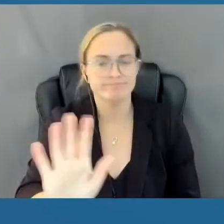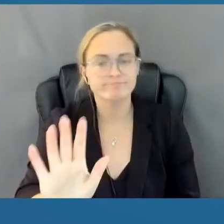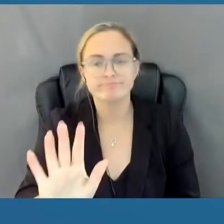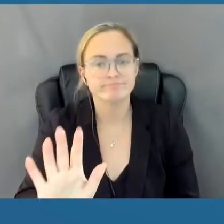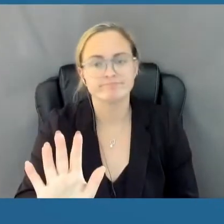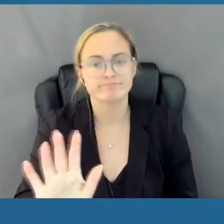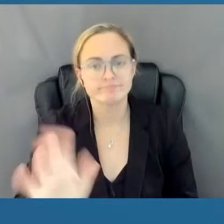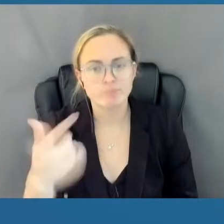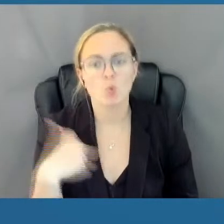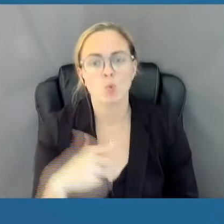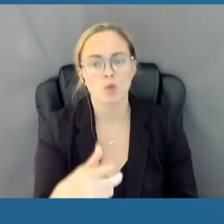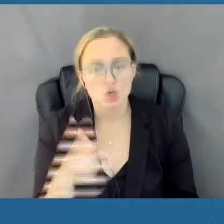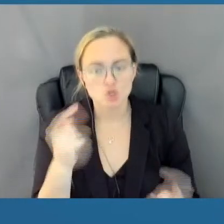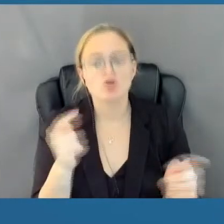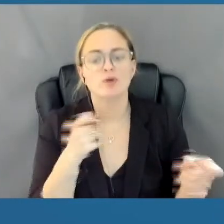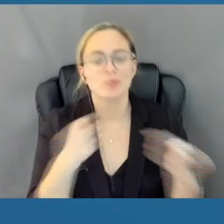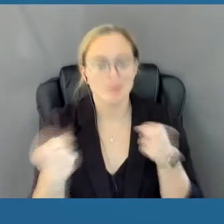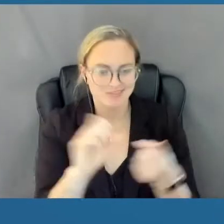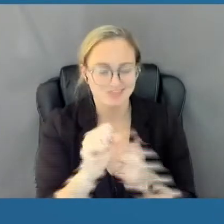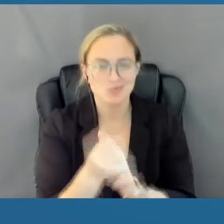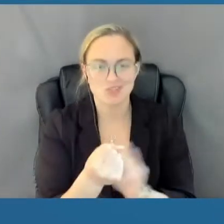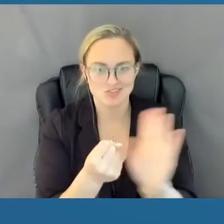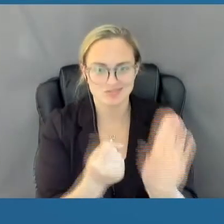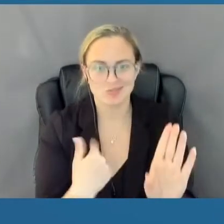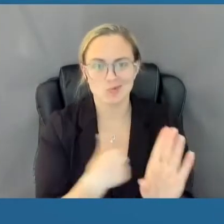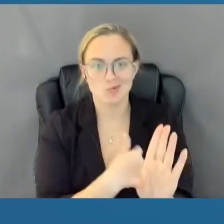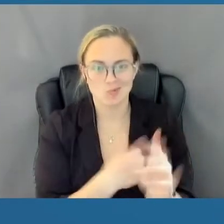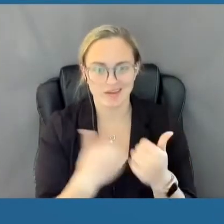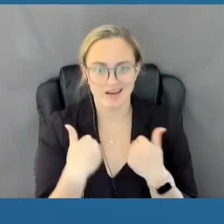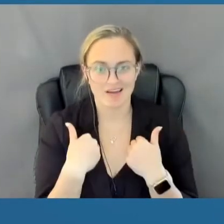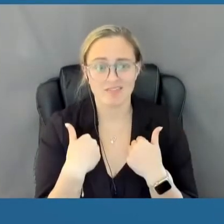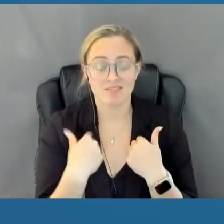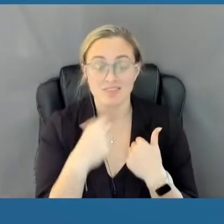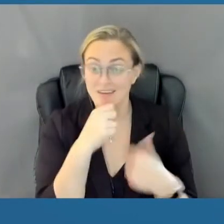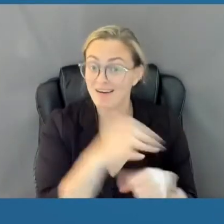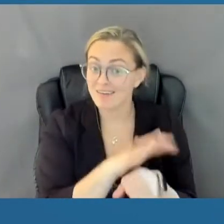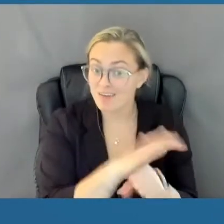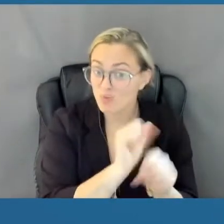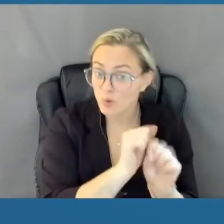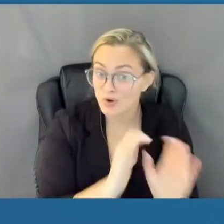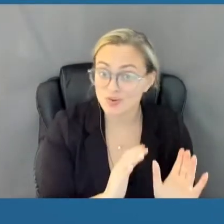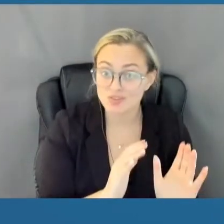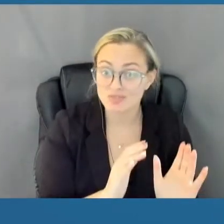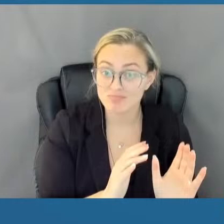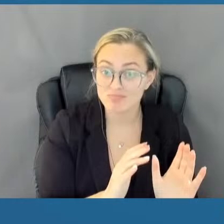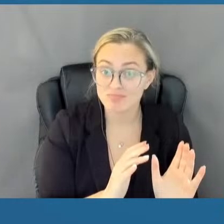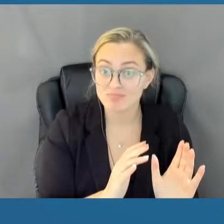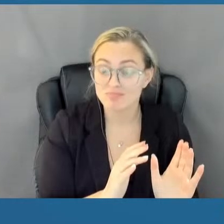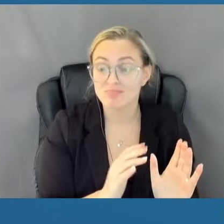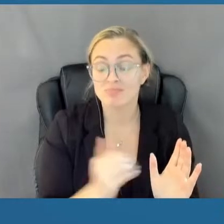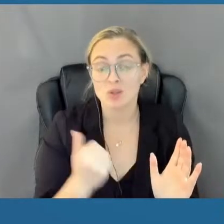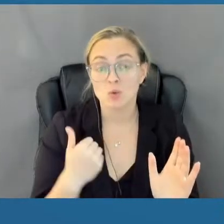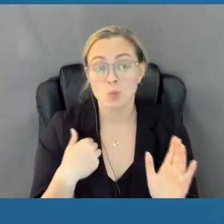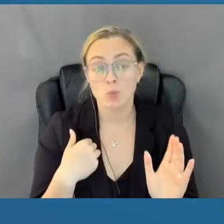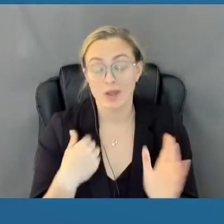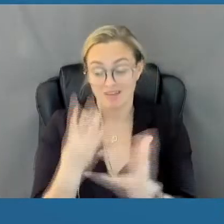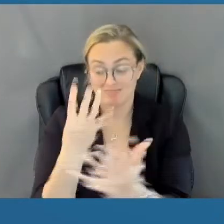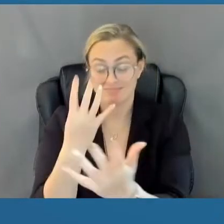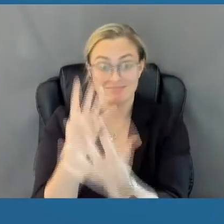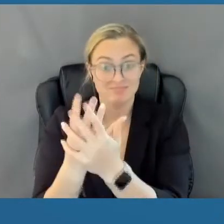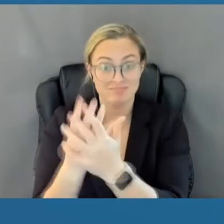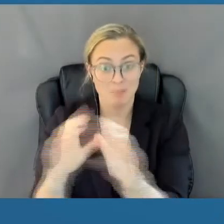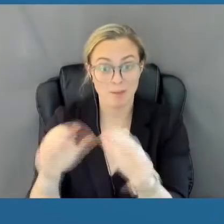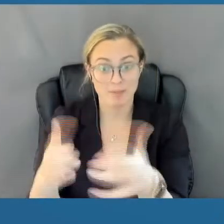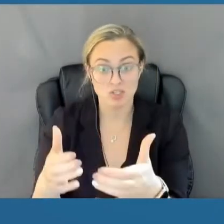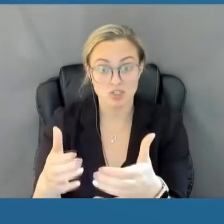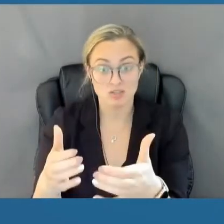we are trying to manage a situation where we have not enough corrections officers, we have an incarcerated population, and we